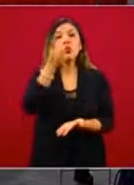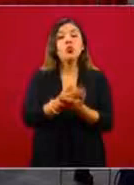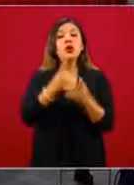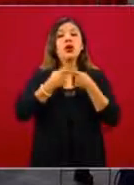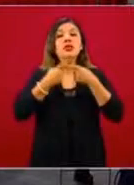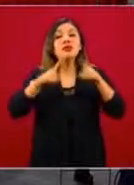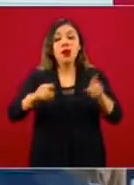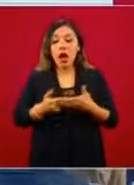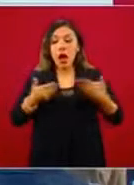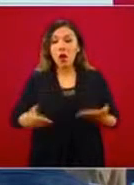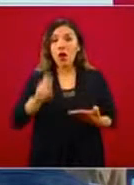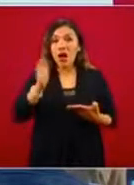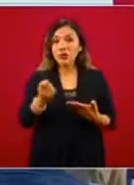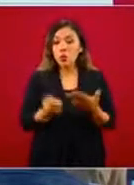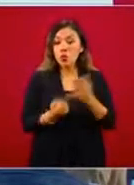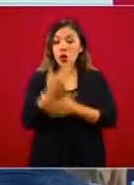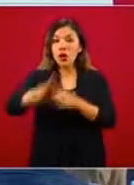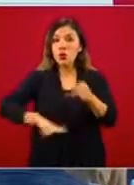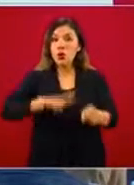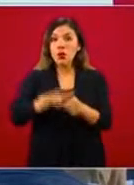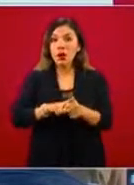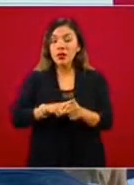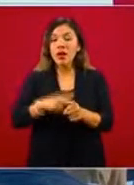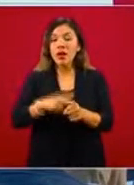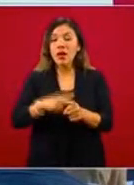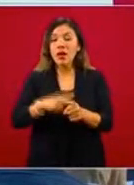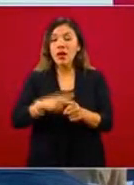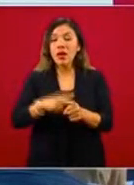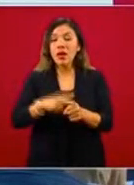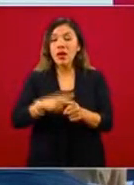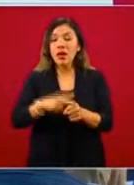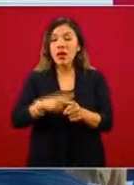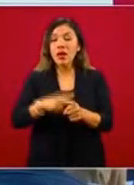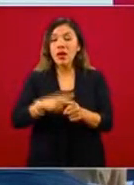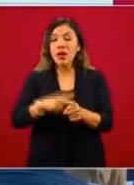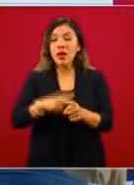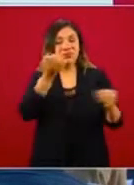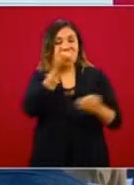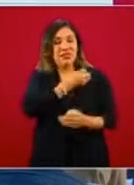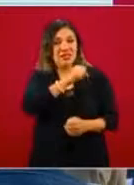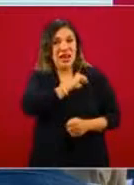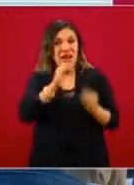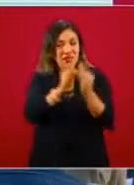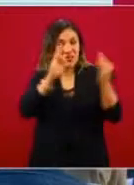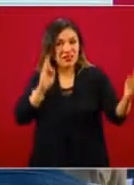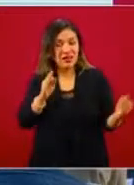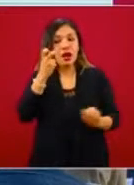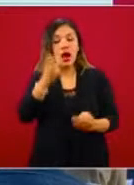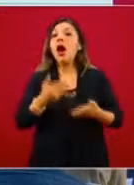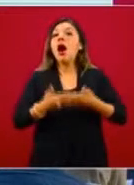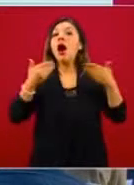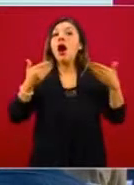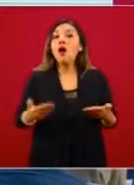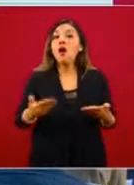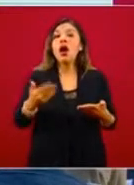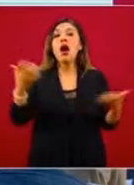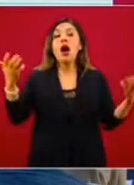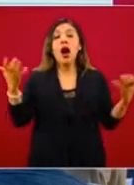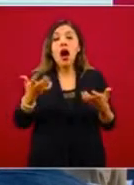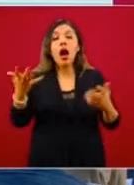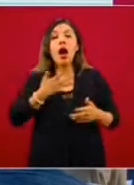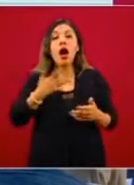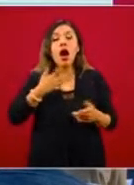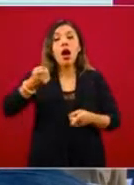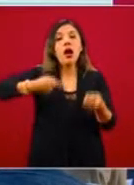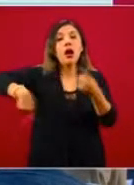the only difference between the new normal from the National Safe Distancing Campaign is that now